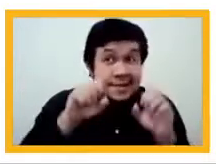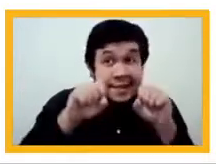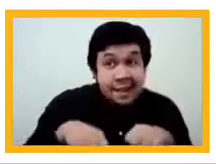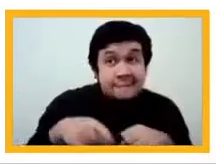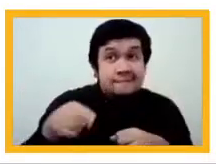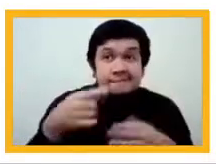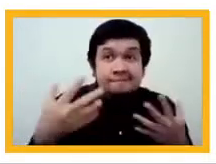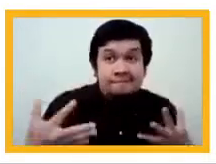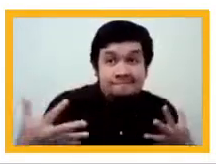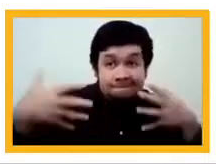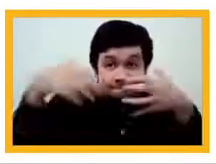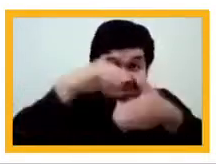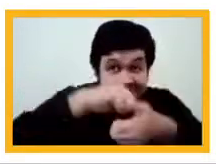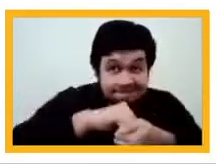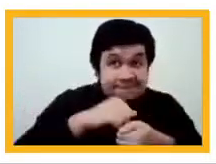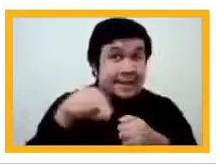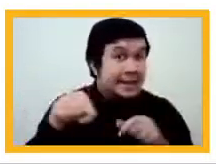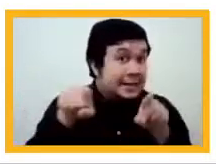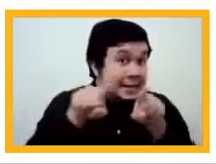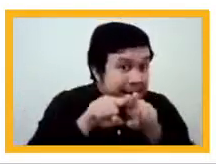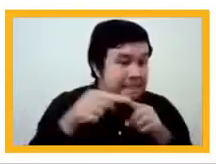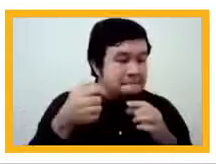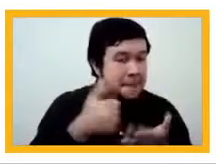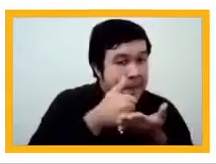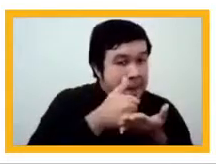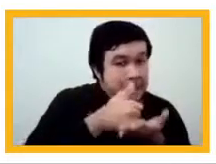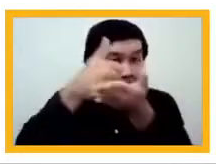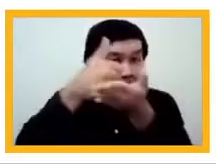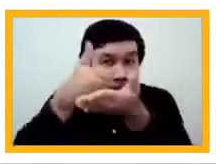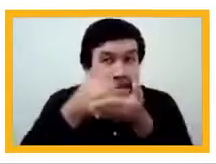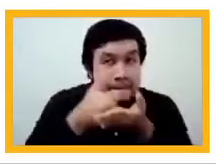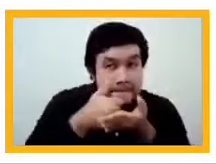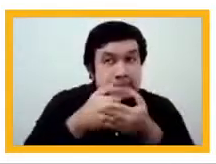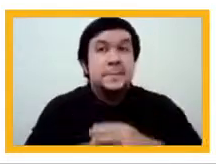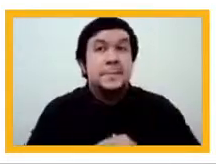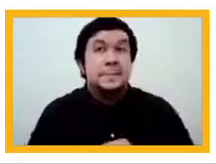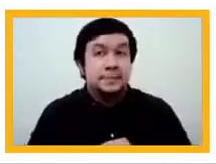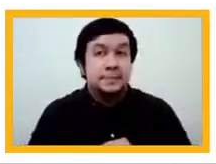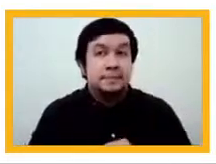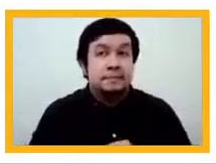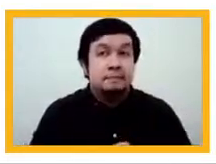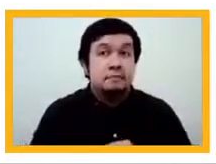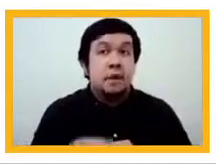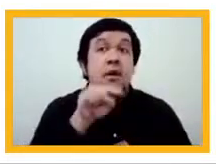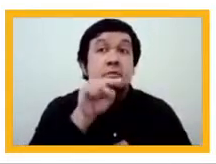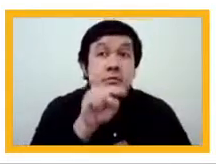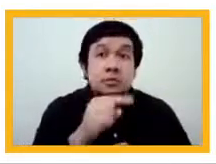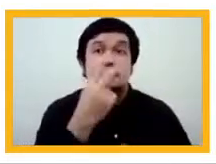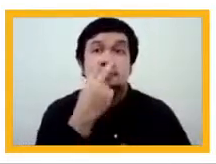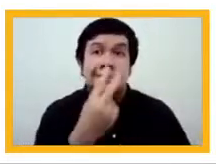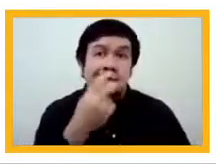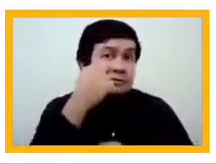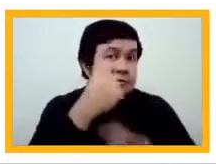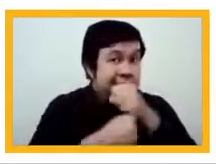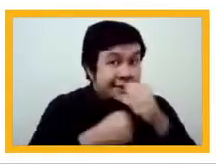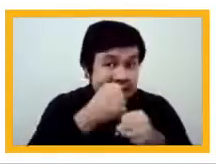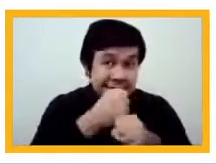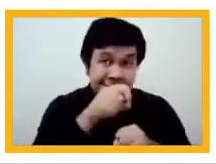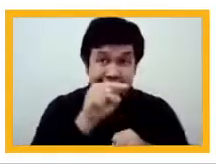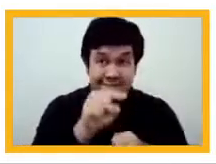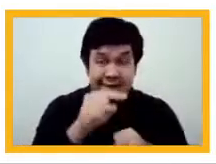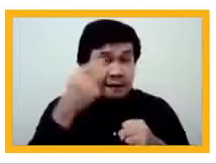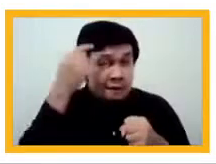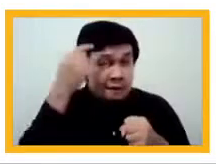this time, for 3 years, the government is supporting everything. So everything is for